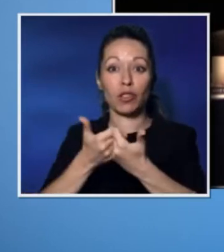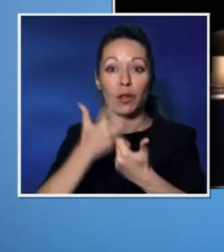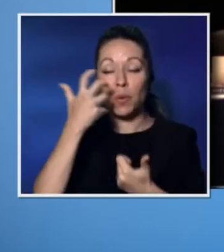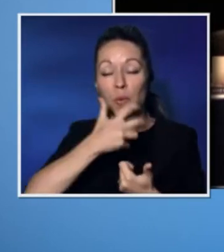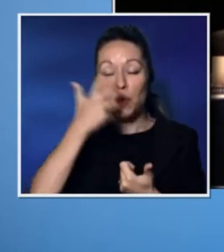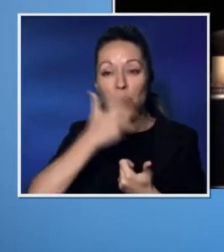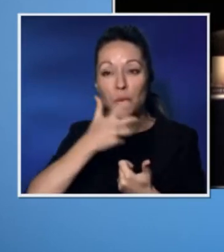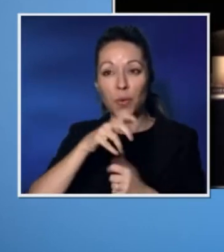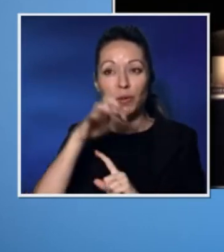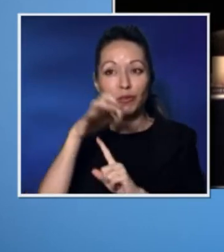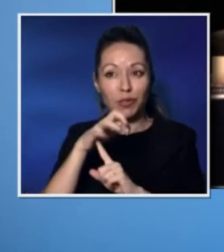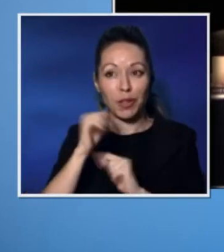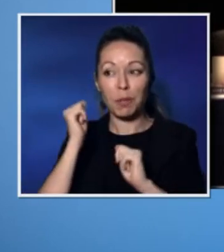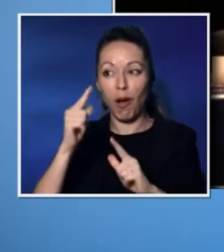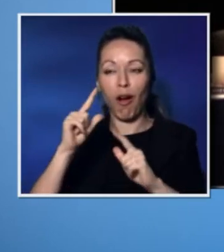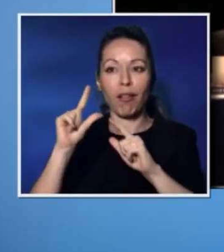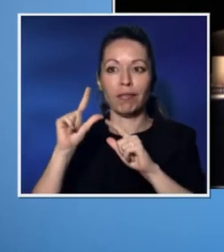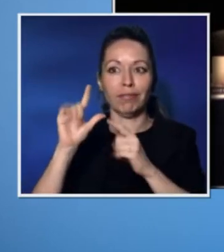become an annual tradition.